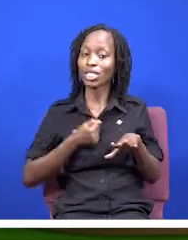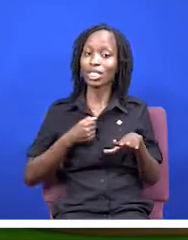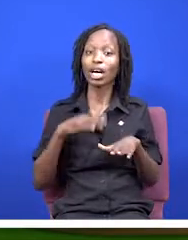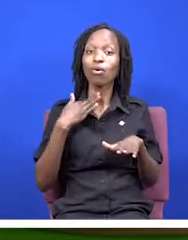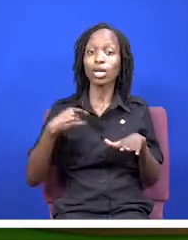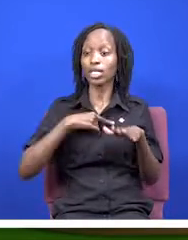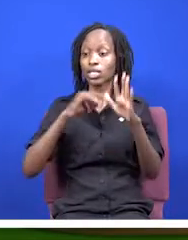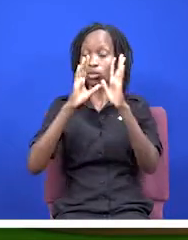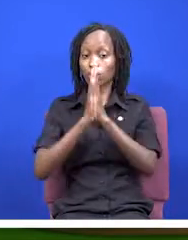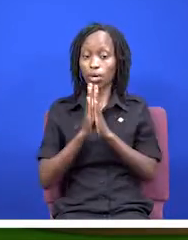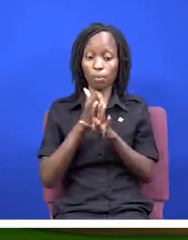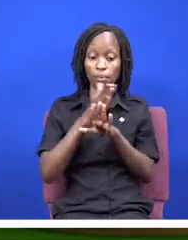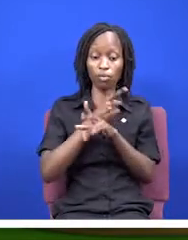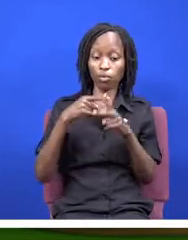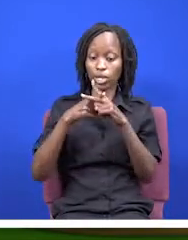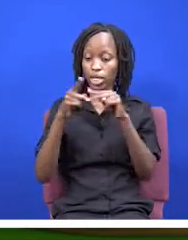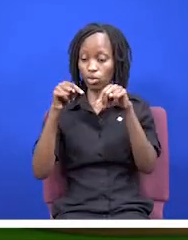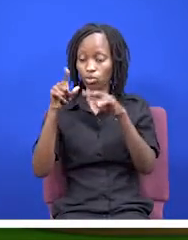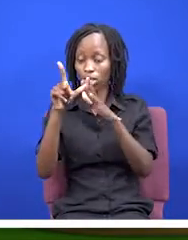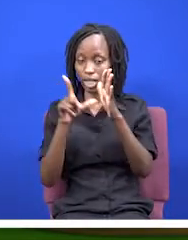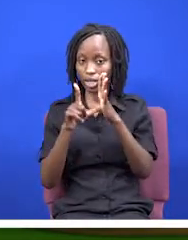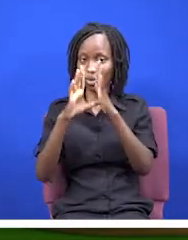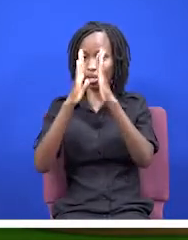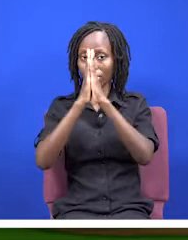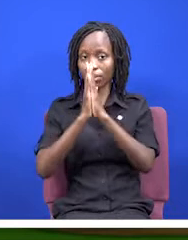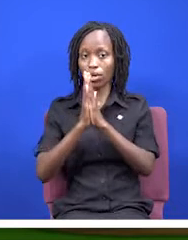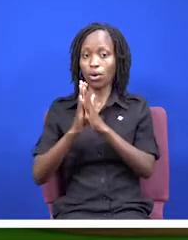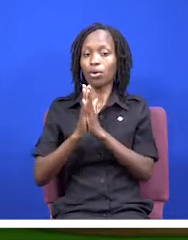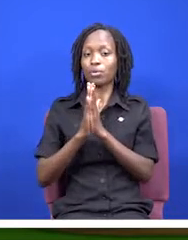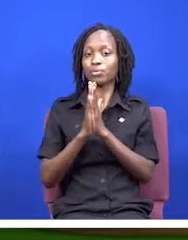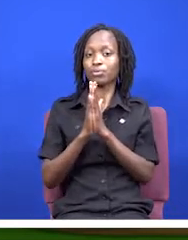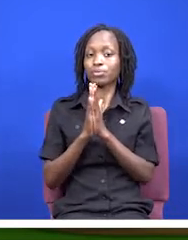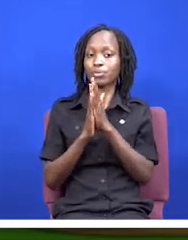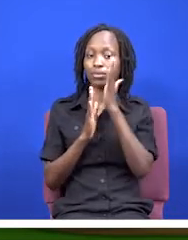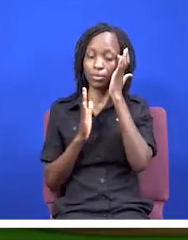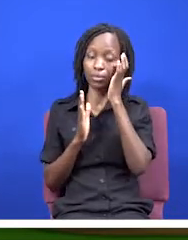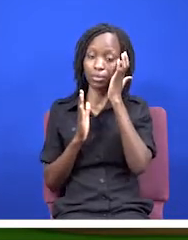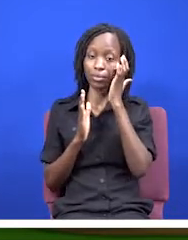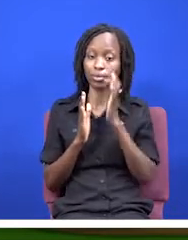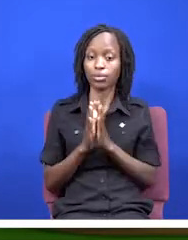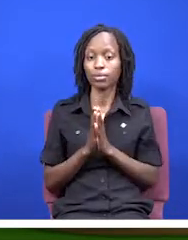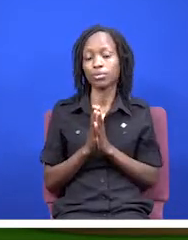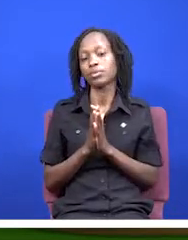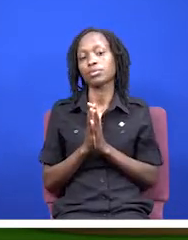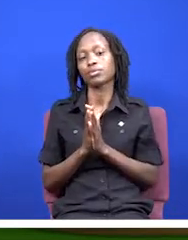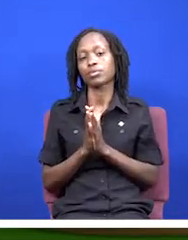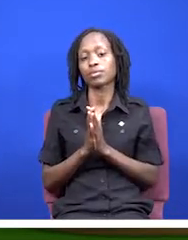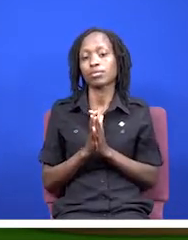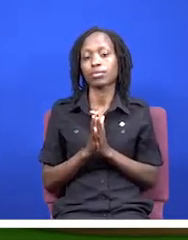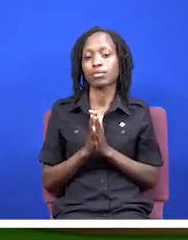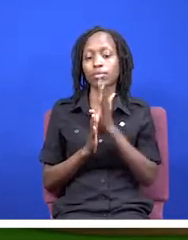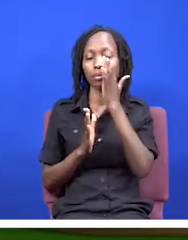Good, boys and girls. I want us to pray before we begin our lesson today. When I want to pray, what do?